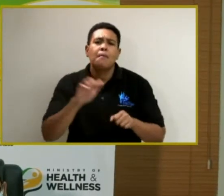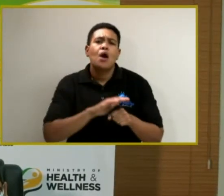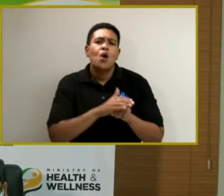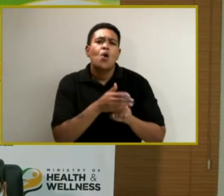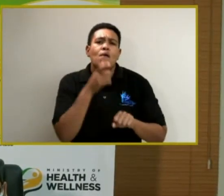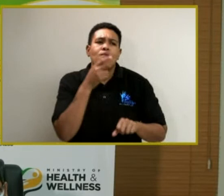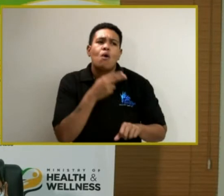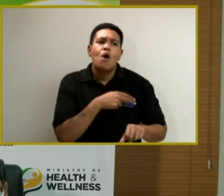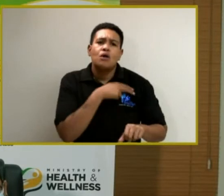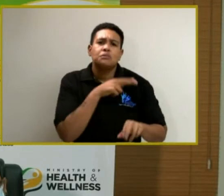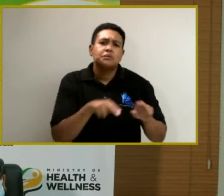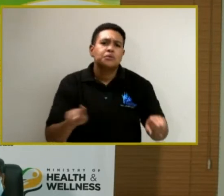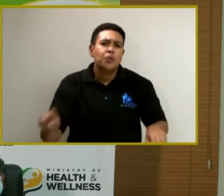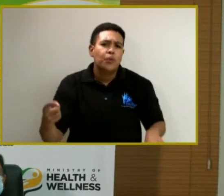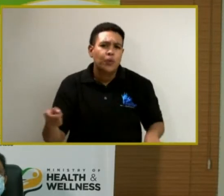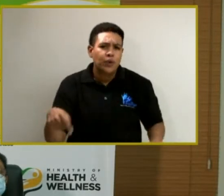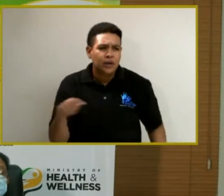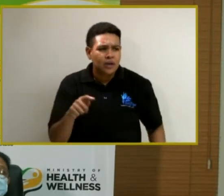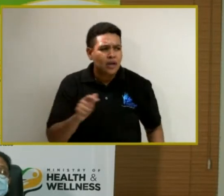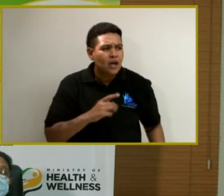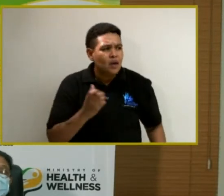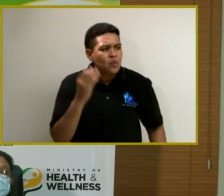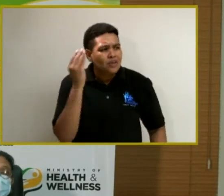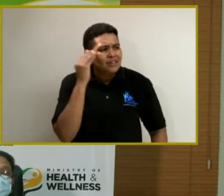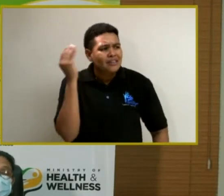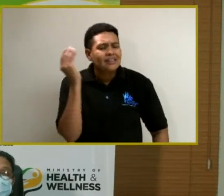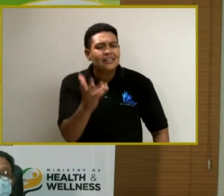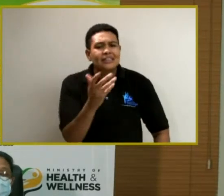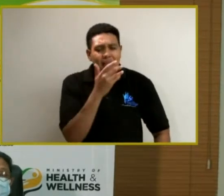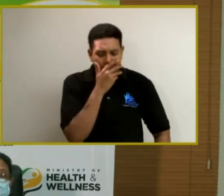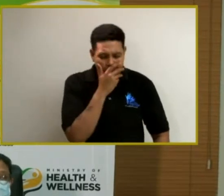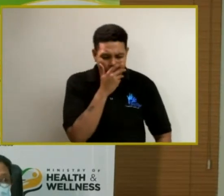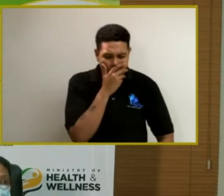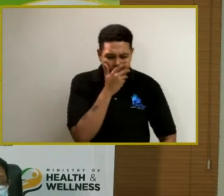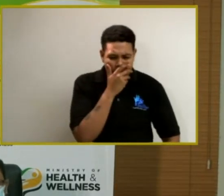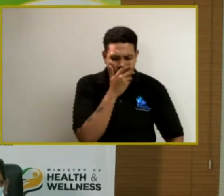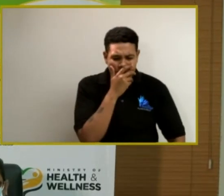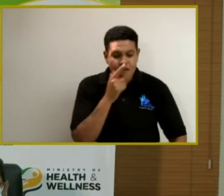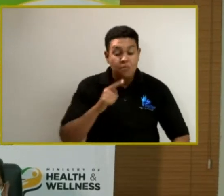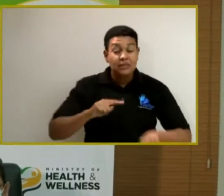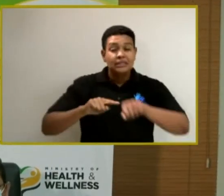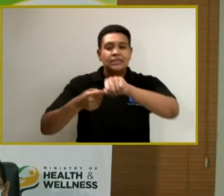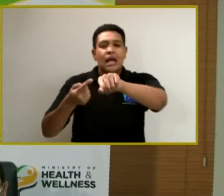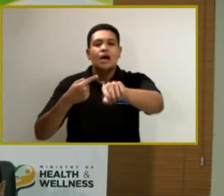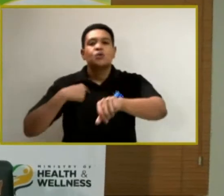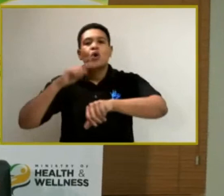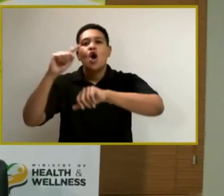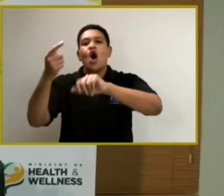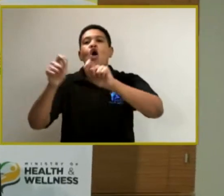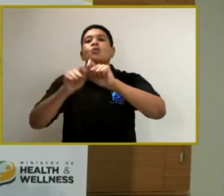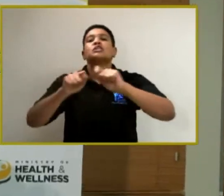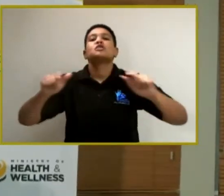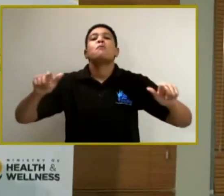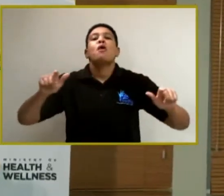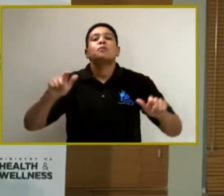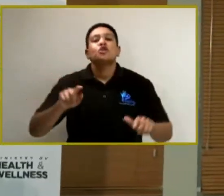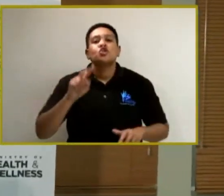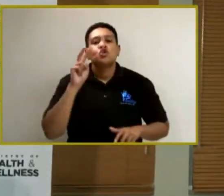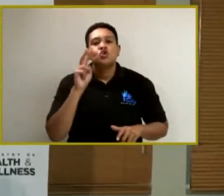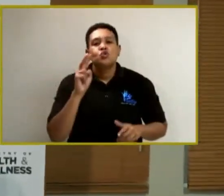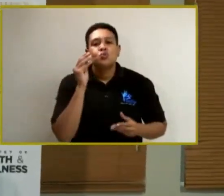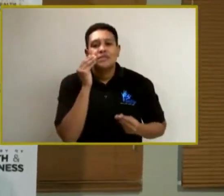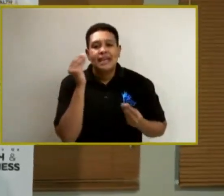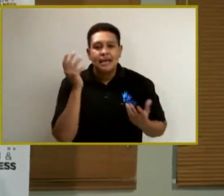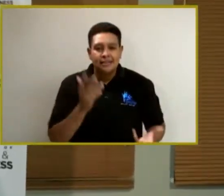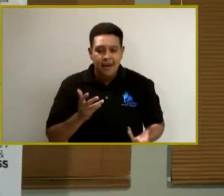are hospitalized. I just want to say that we have, right from the start, we have always published two sets of